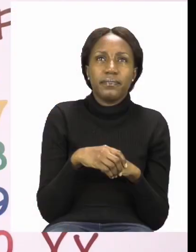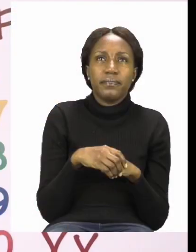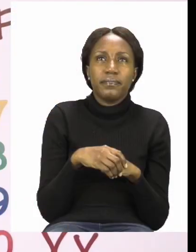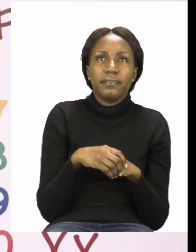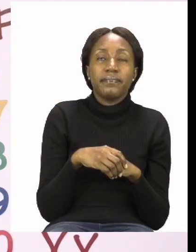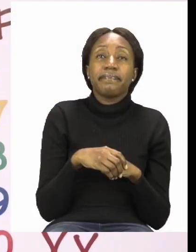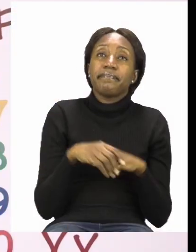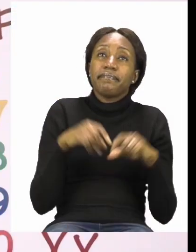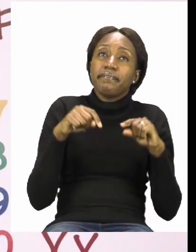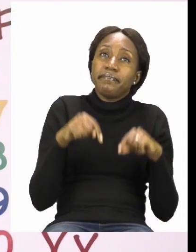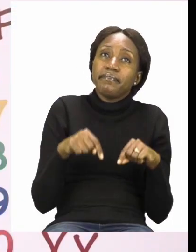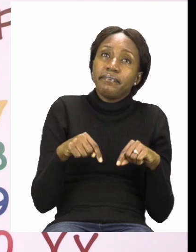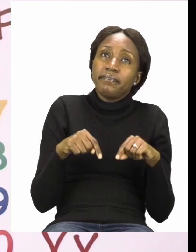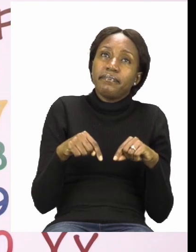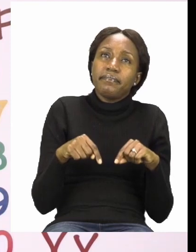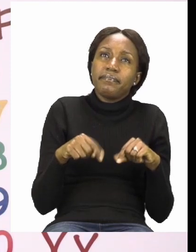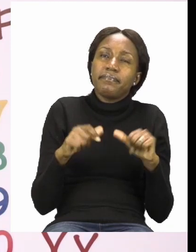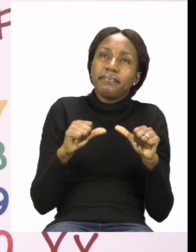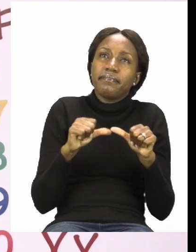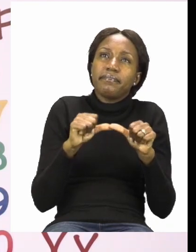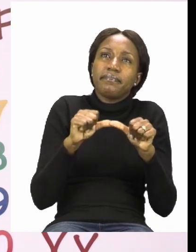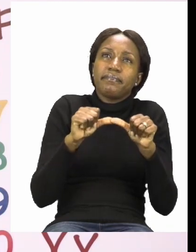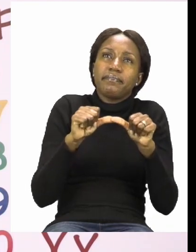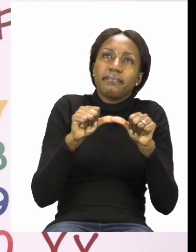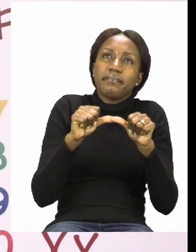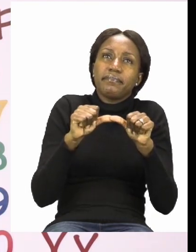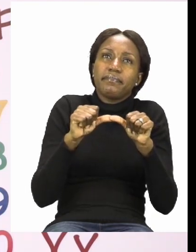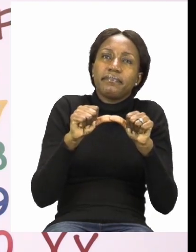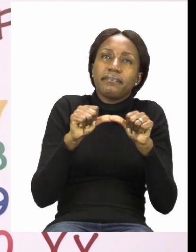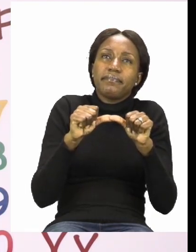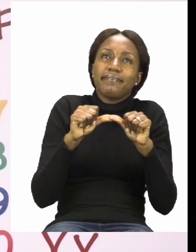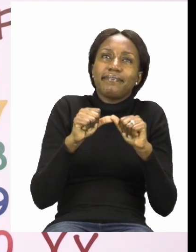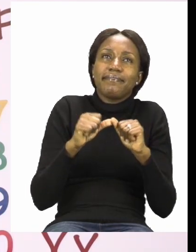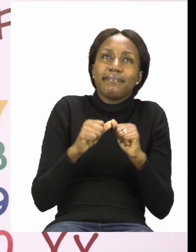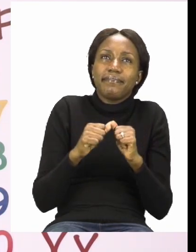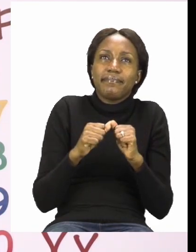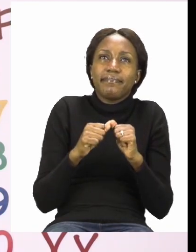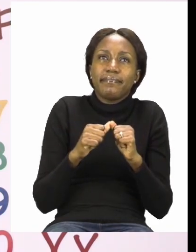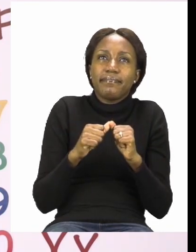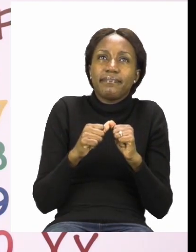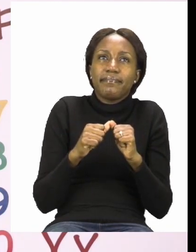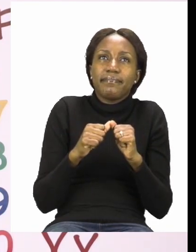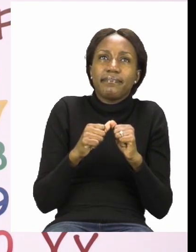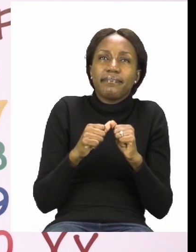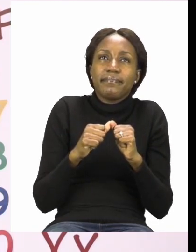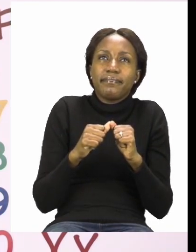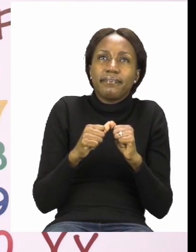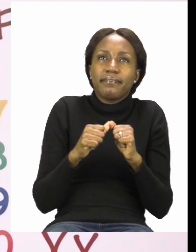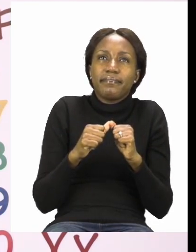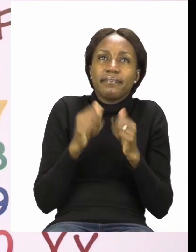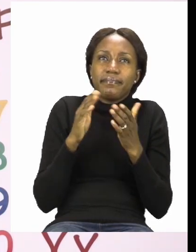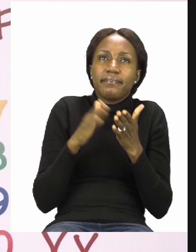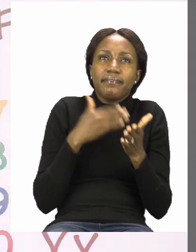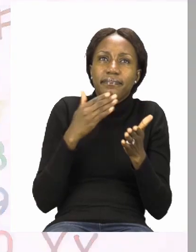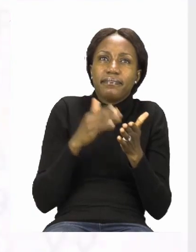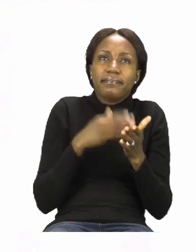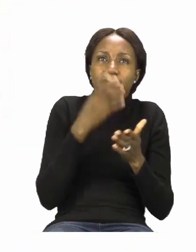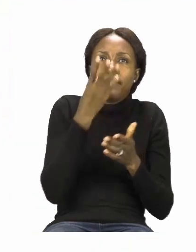Now, boys and girls, let's continue our lesson by starting with page